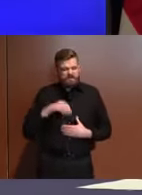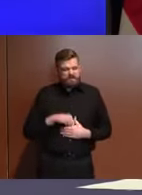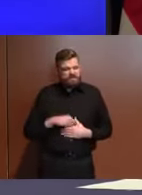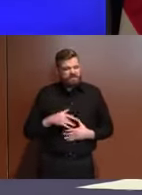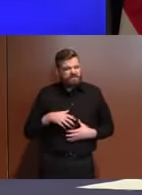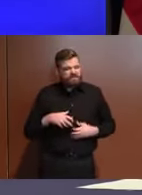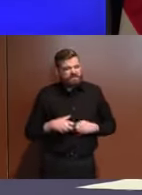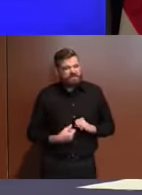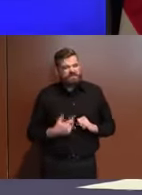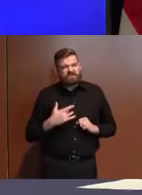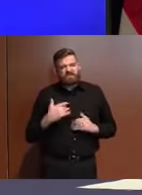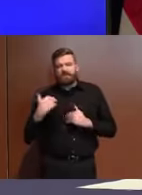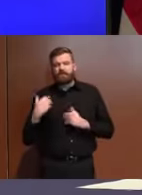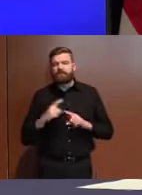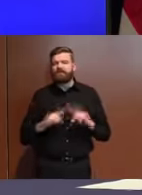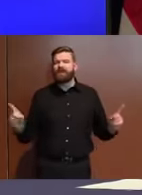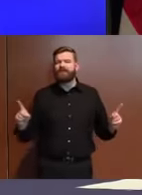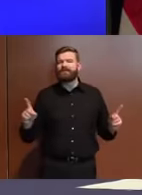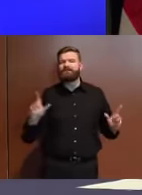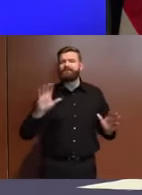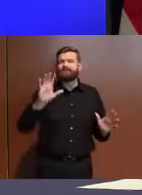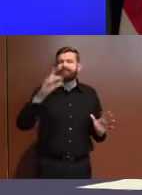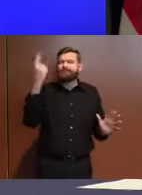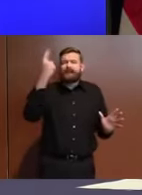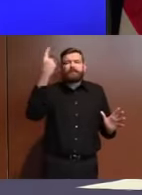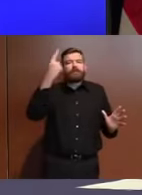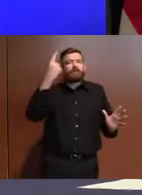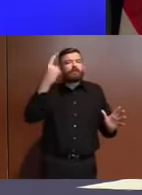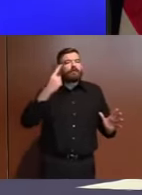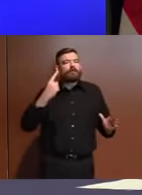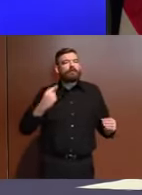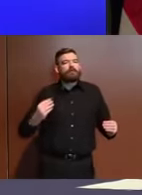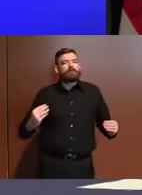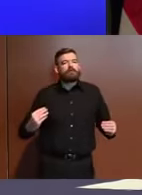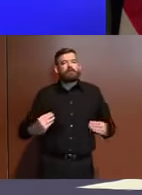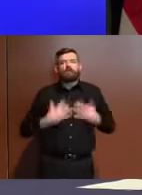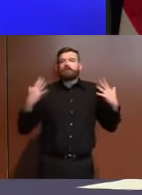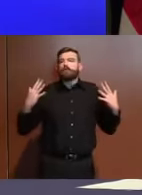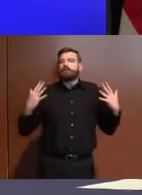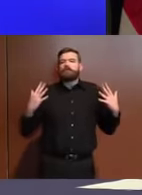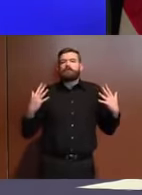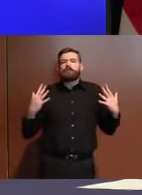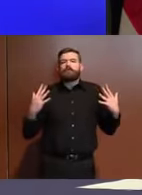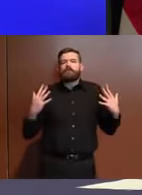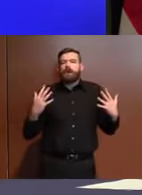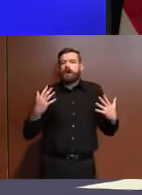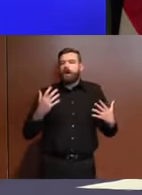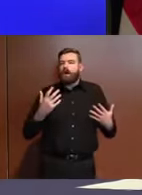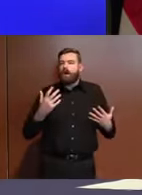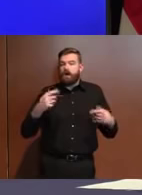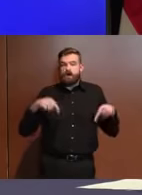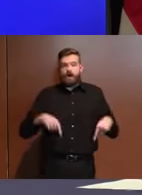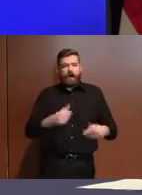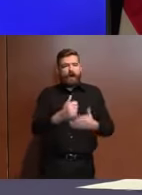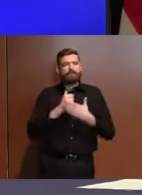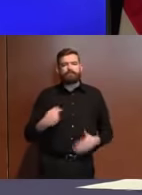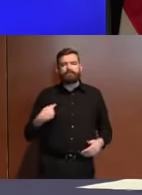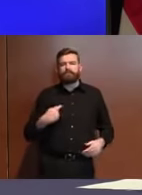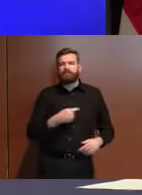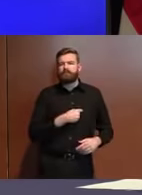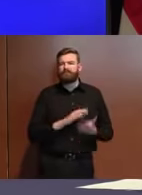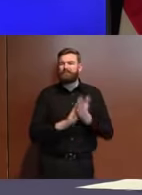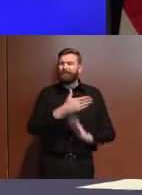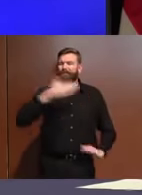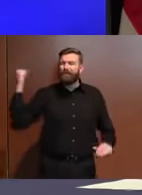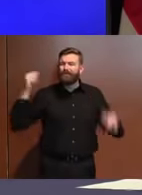there's something cathartic about that. There's something that's uplifting about that. And so I would just say that we